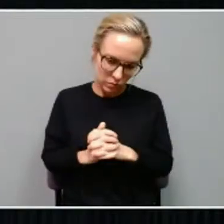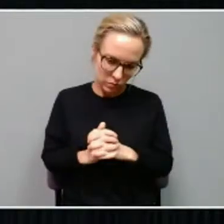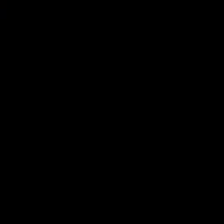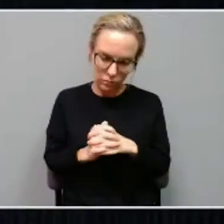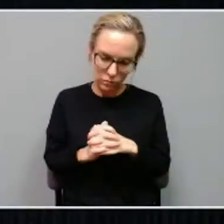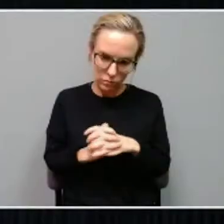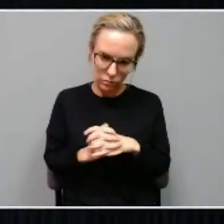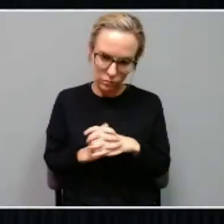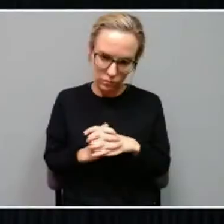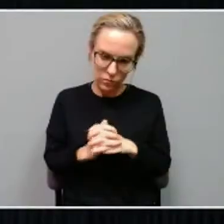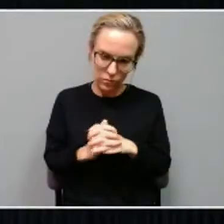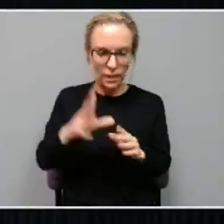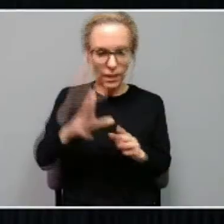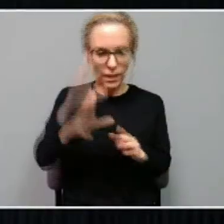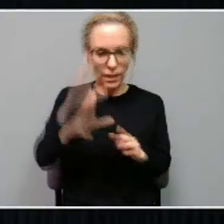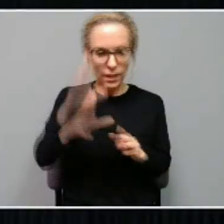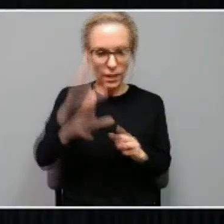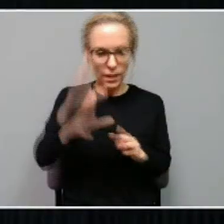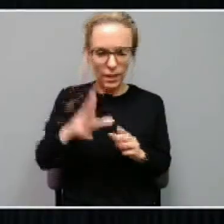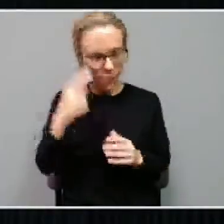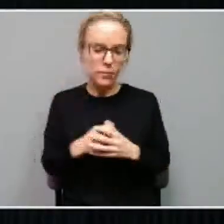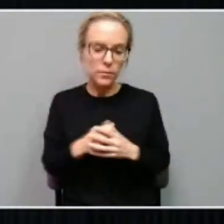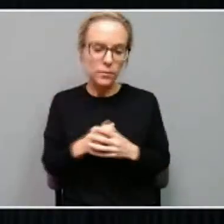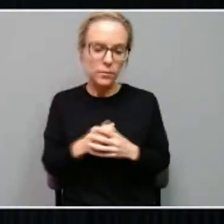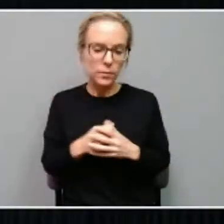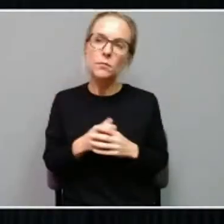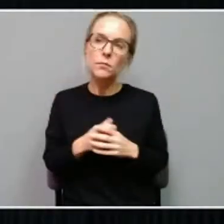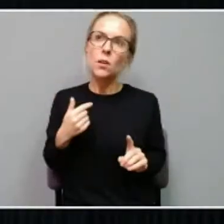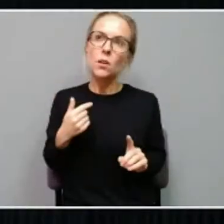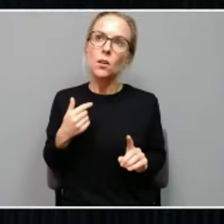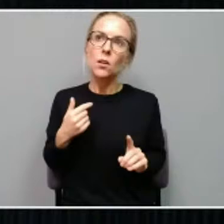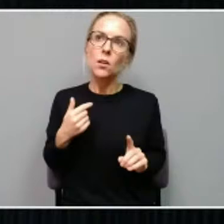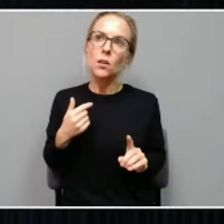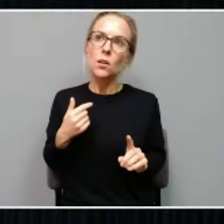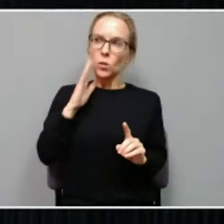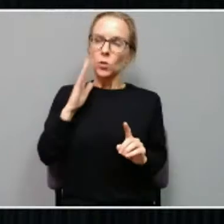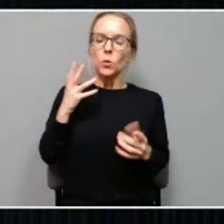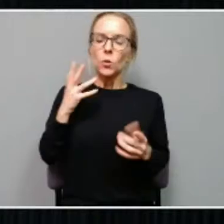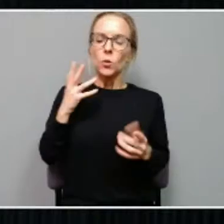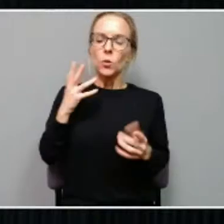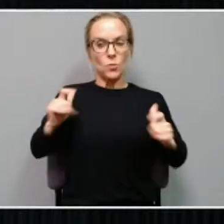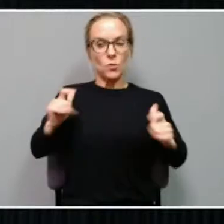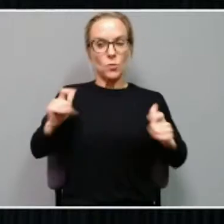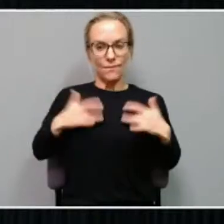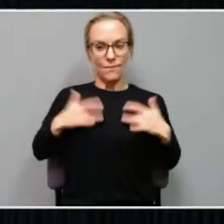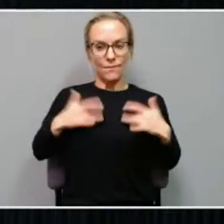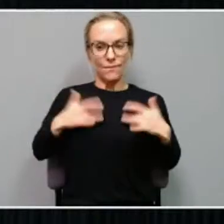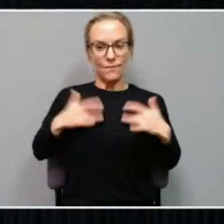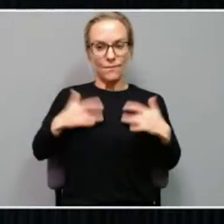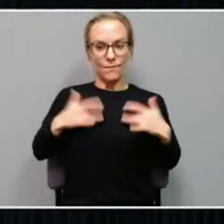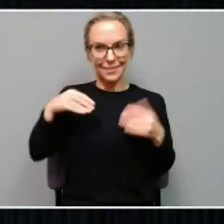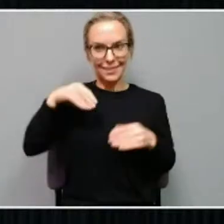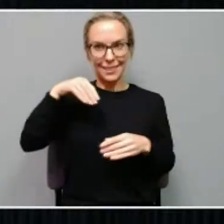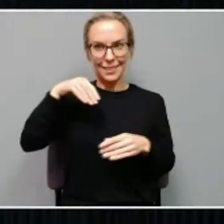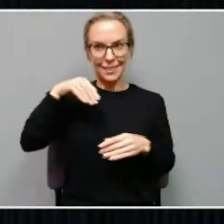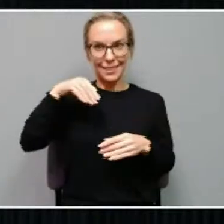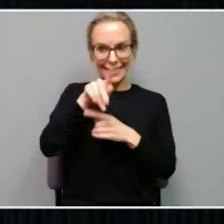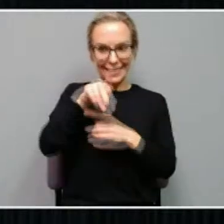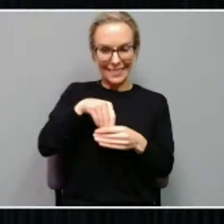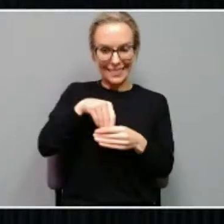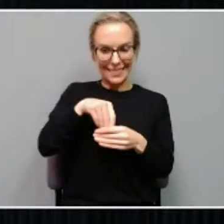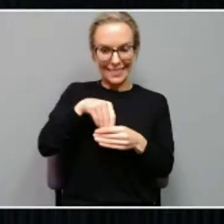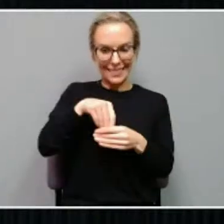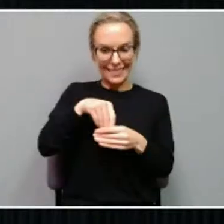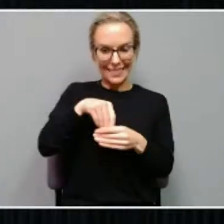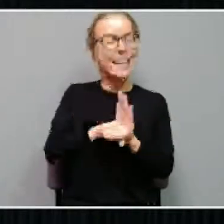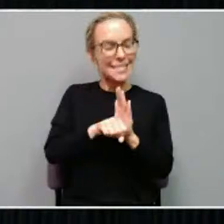Well, Governor, I know that we've had a couple of major events in the state where a lot of masks haven't been in evidence. The